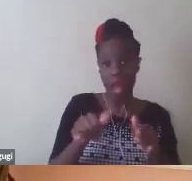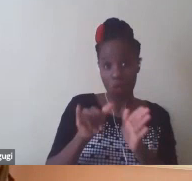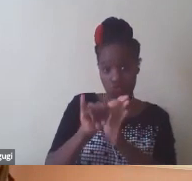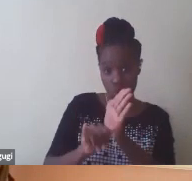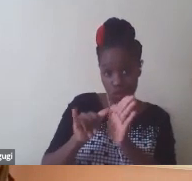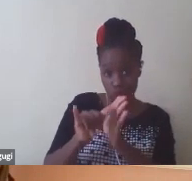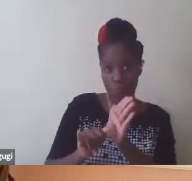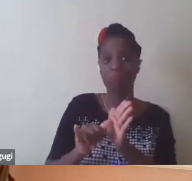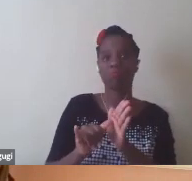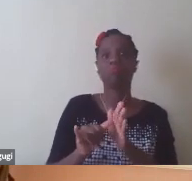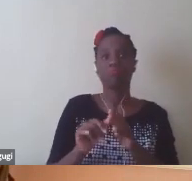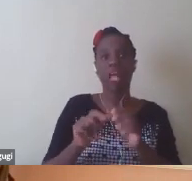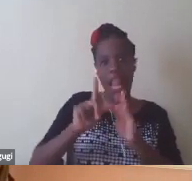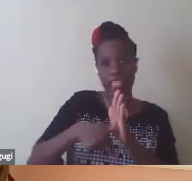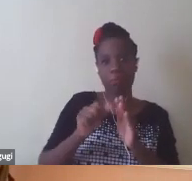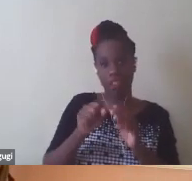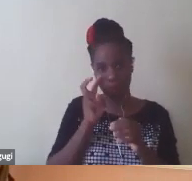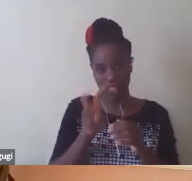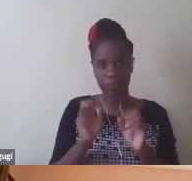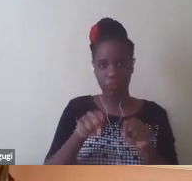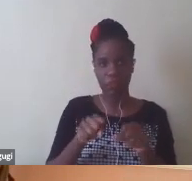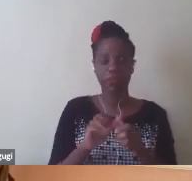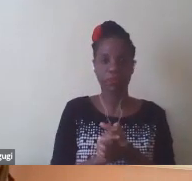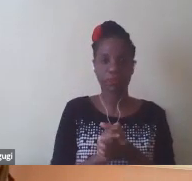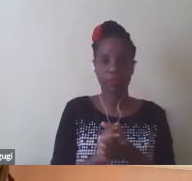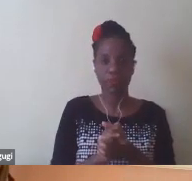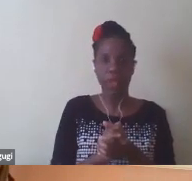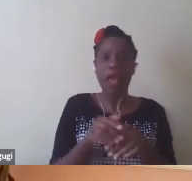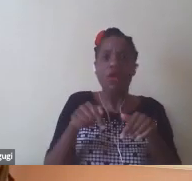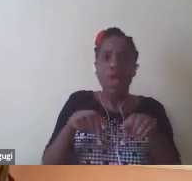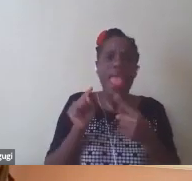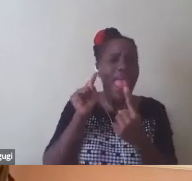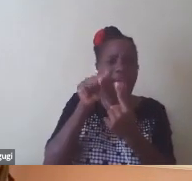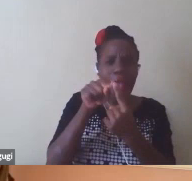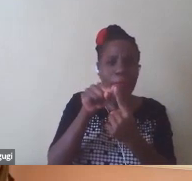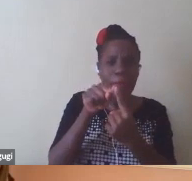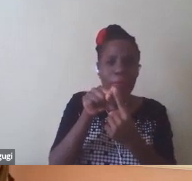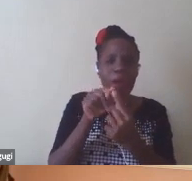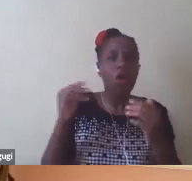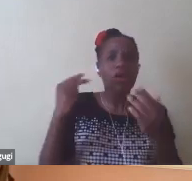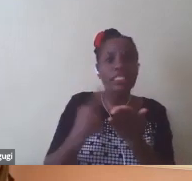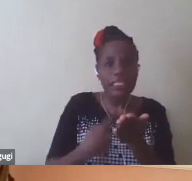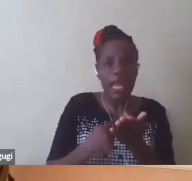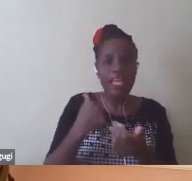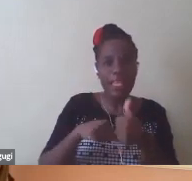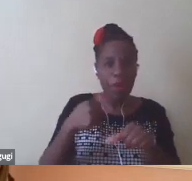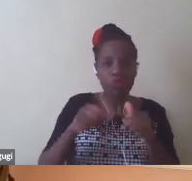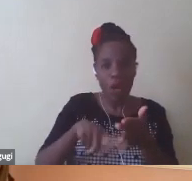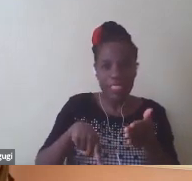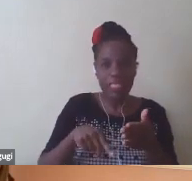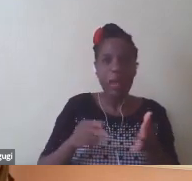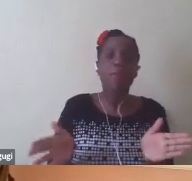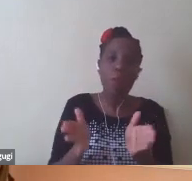now, just to highlight on the aim of this particular conversation, we would like to promote the rights of persons with